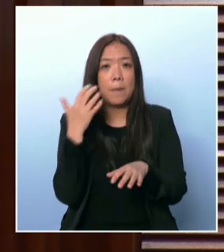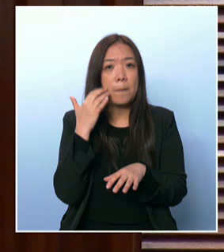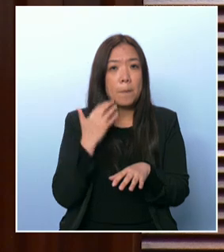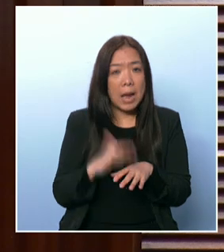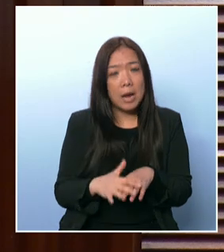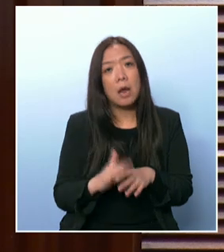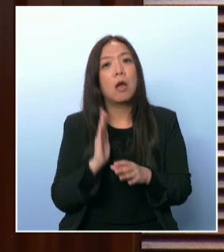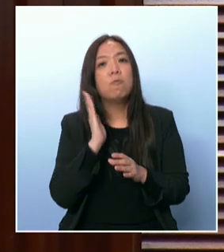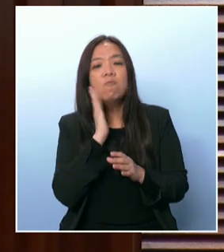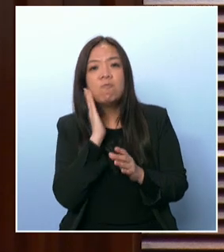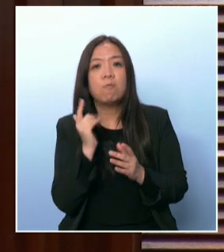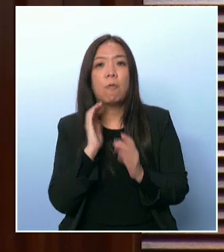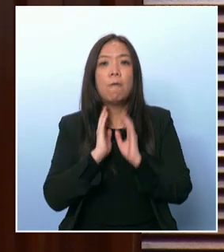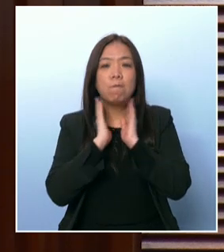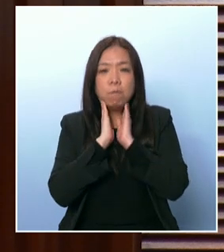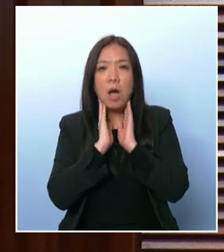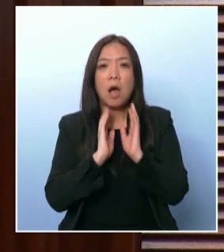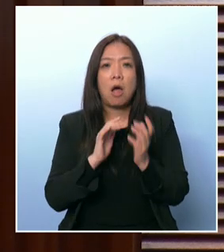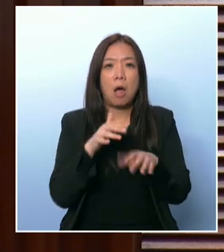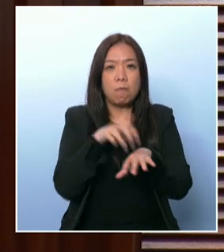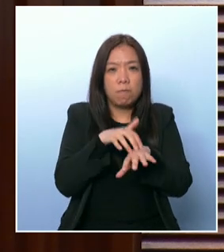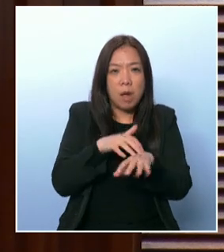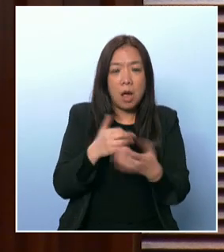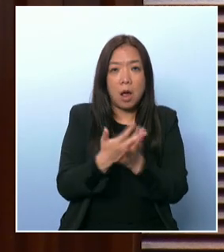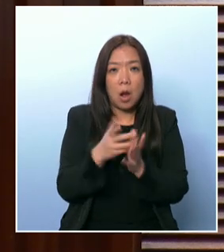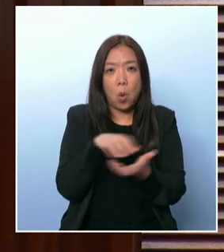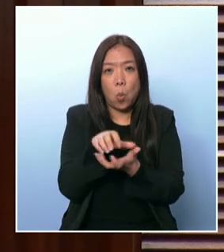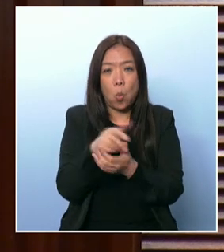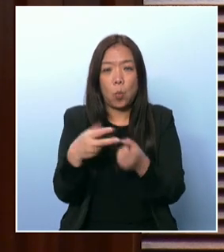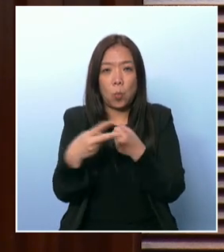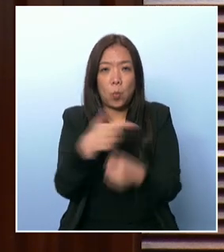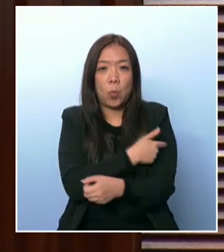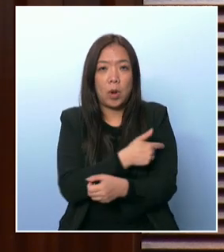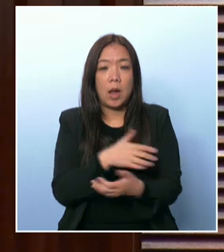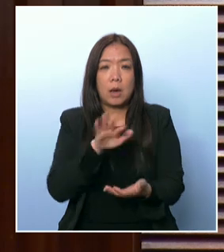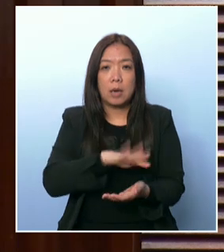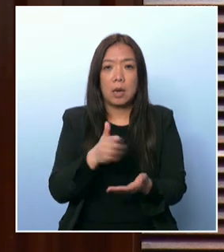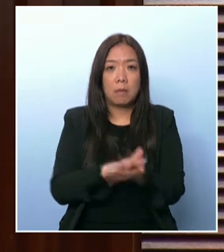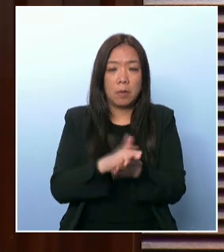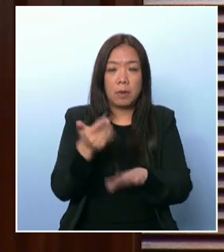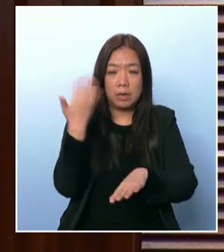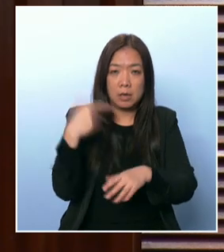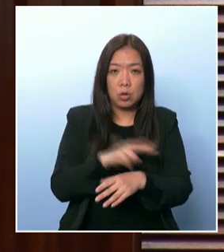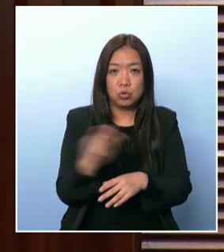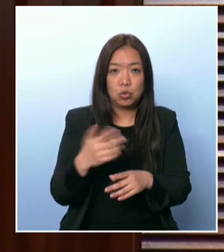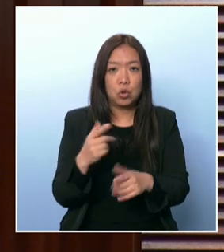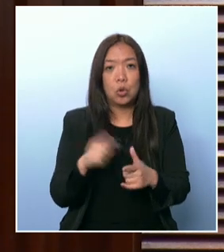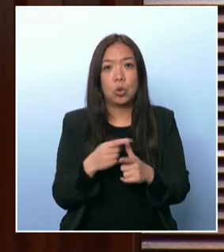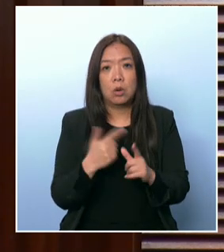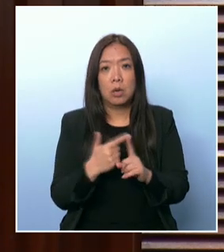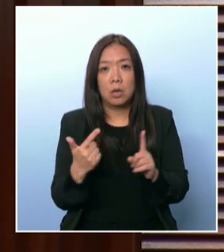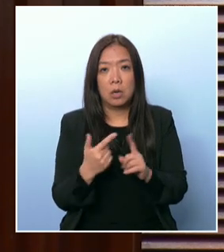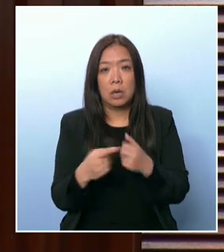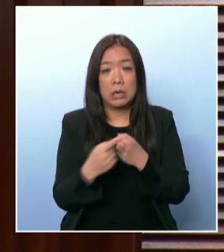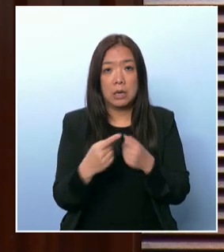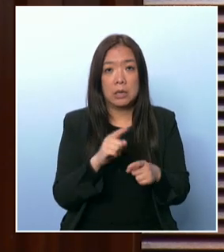offer the measles vaccines, the second dose of measles for primary 1 students.